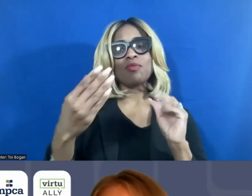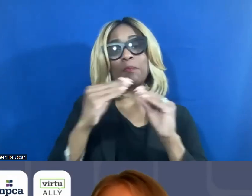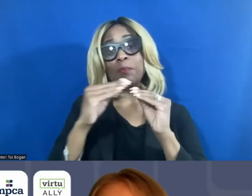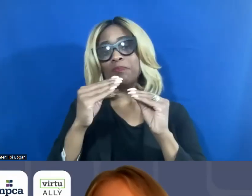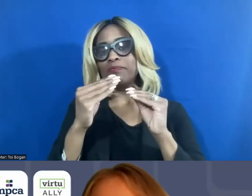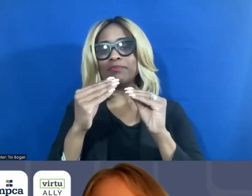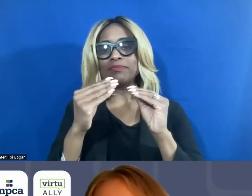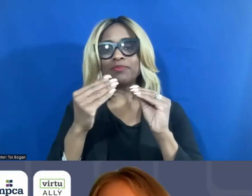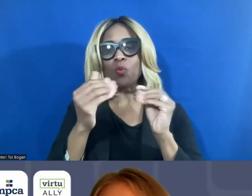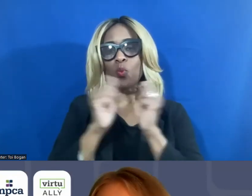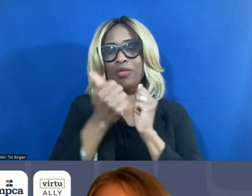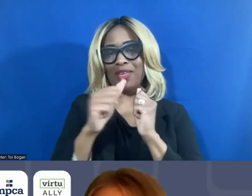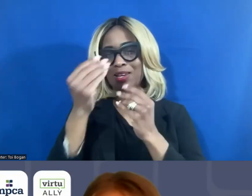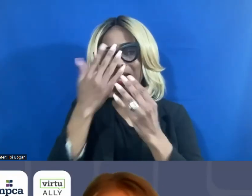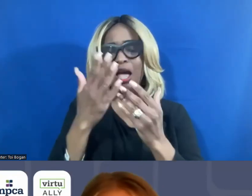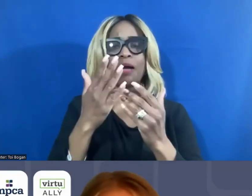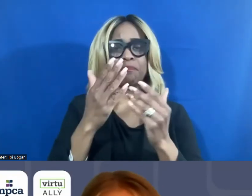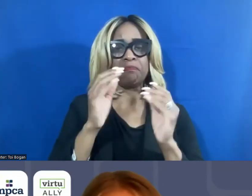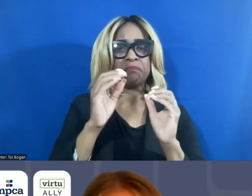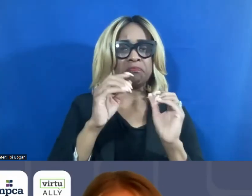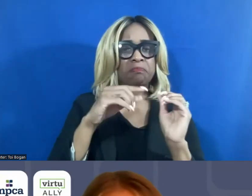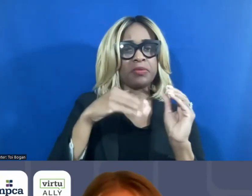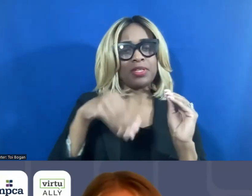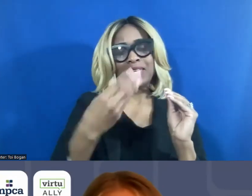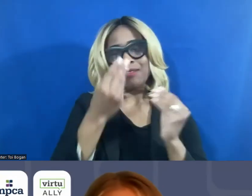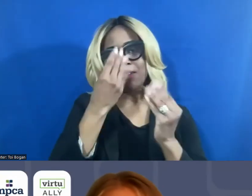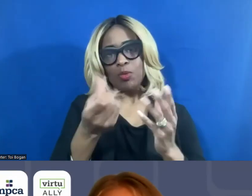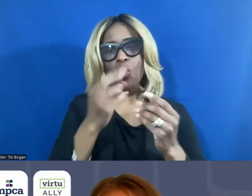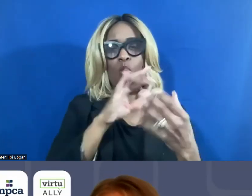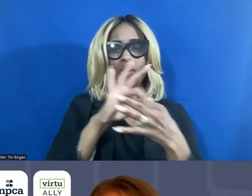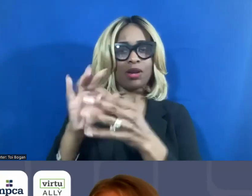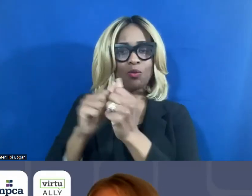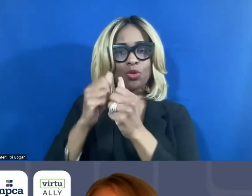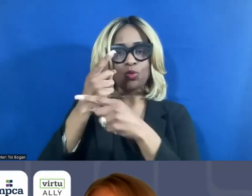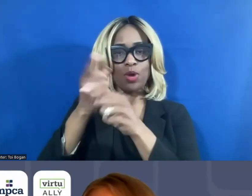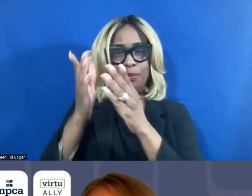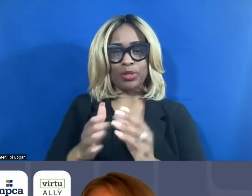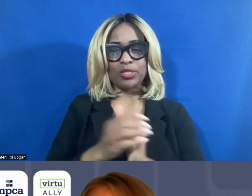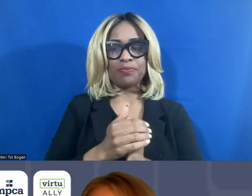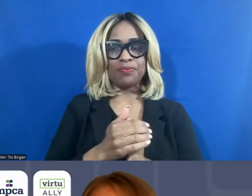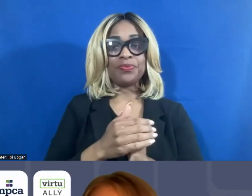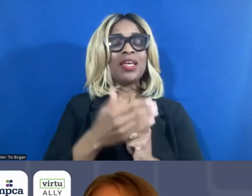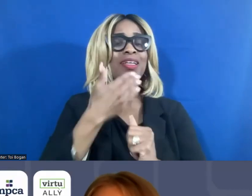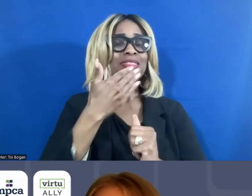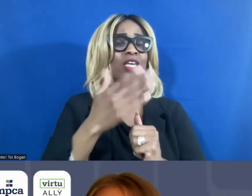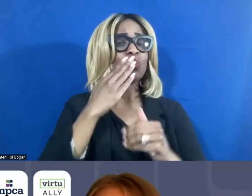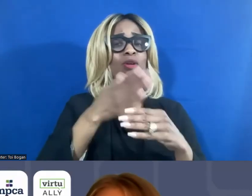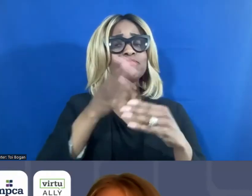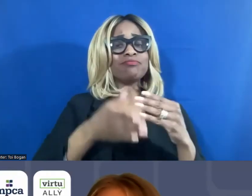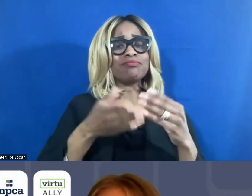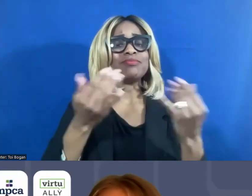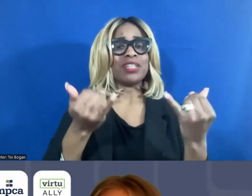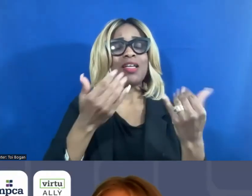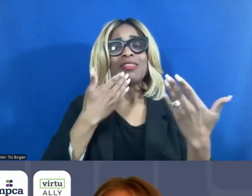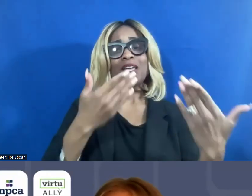information, I'd be happy to do so or connect you. Thank you. We're going to wrap up now. Thank you to all our presenters